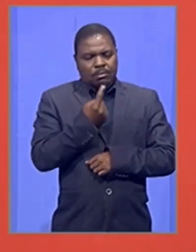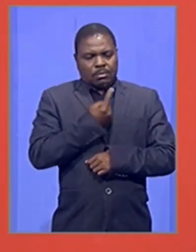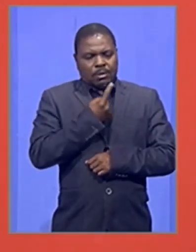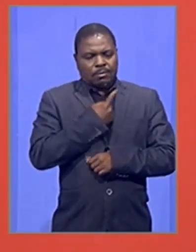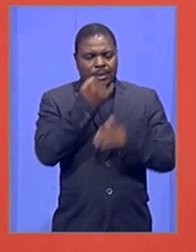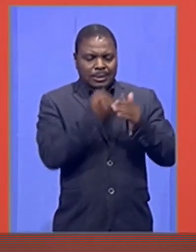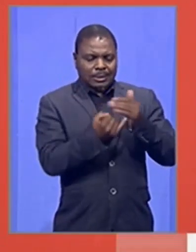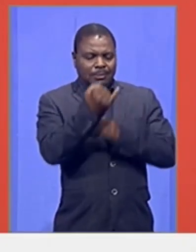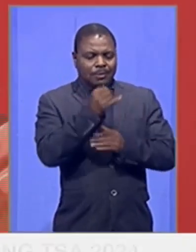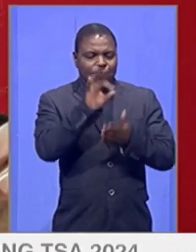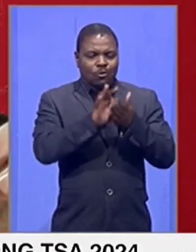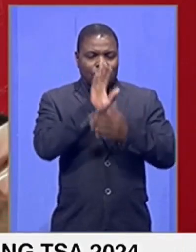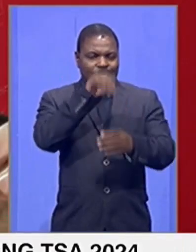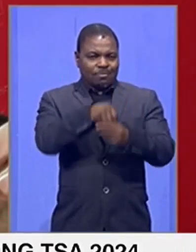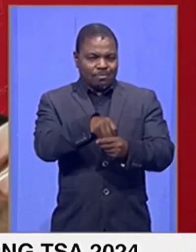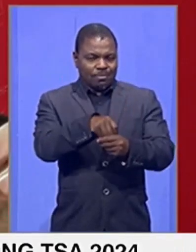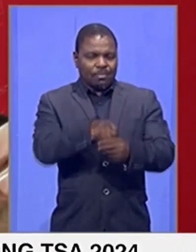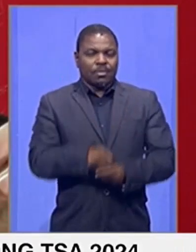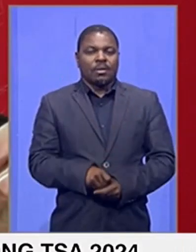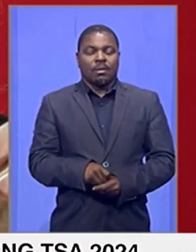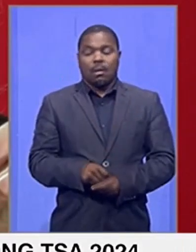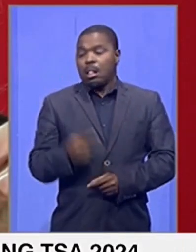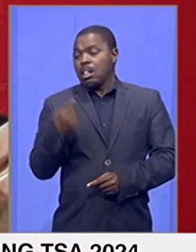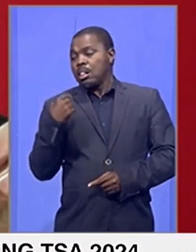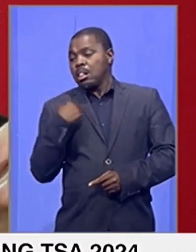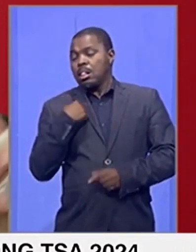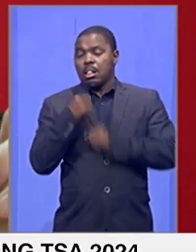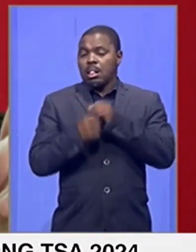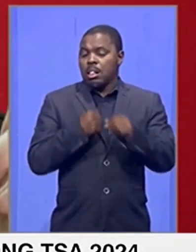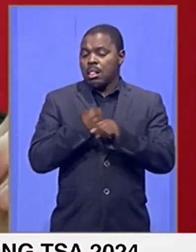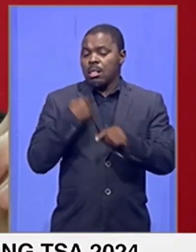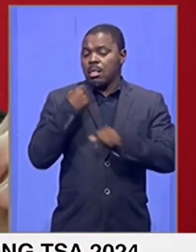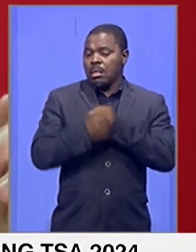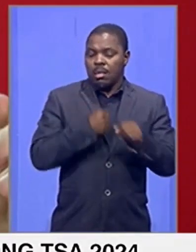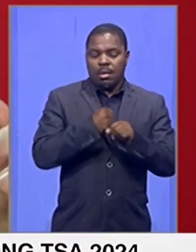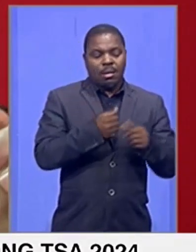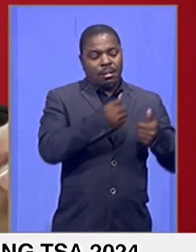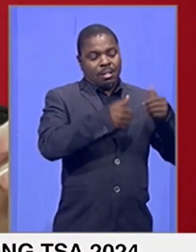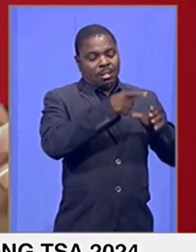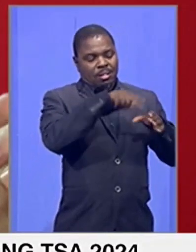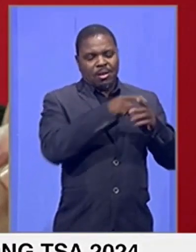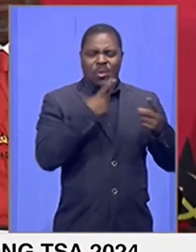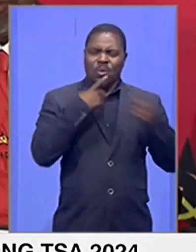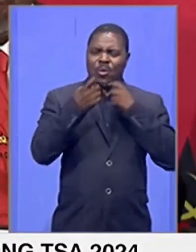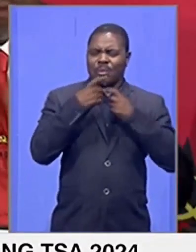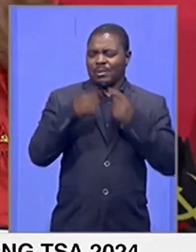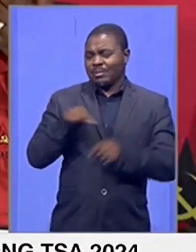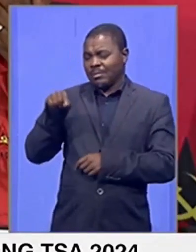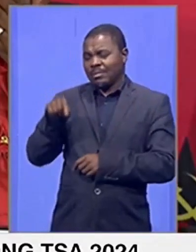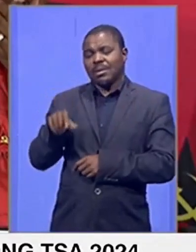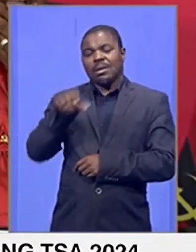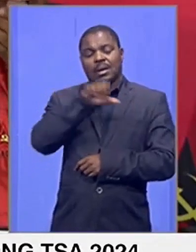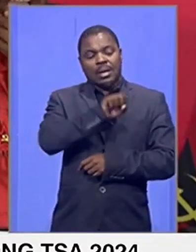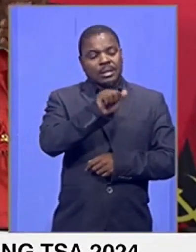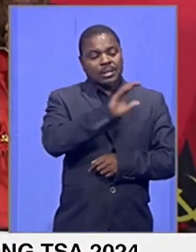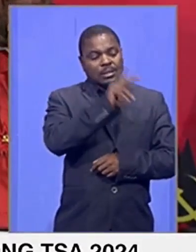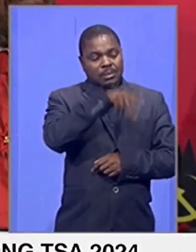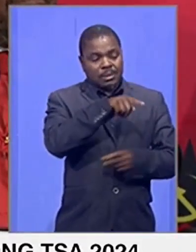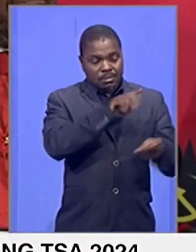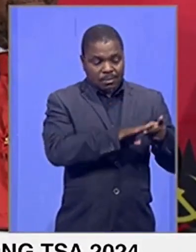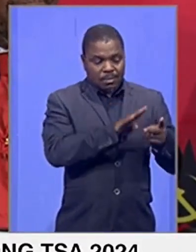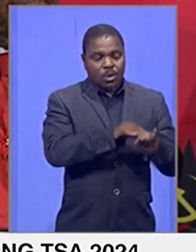o ikemetse. Dilemong tsa moraorao boetapele ba mokga bo tletleba ka tshwaro e mpe eo SACP le